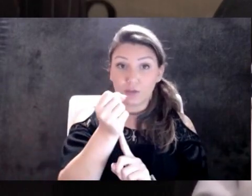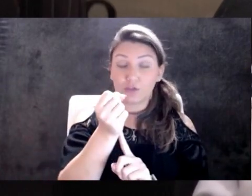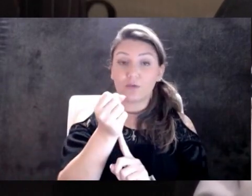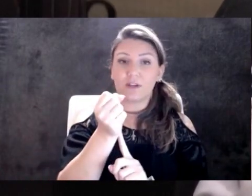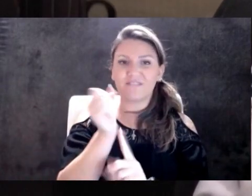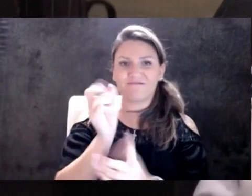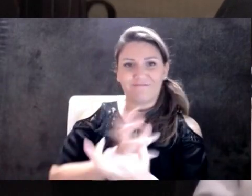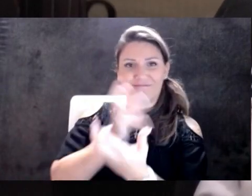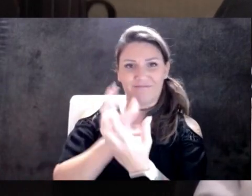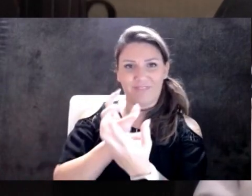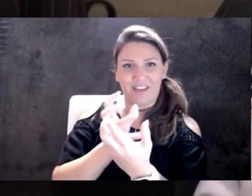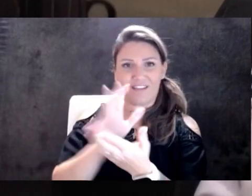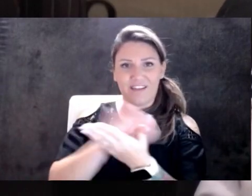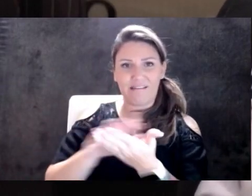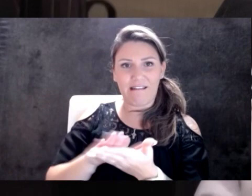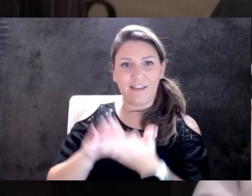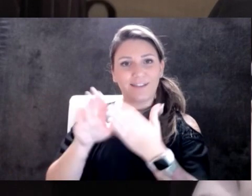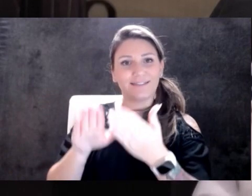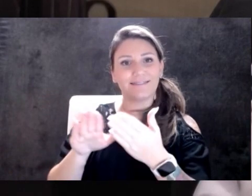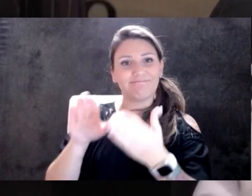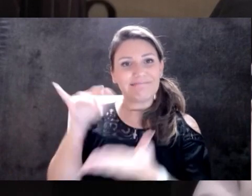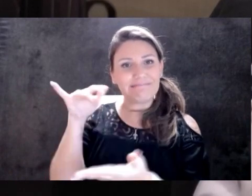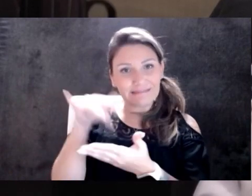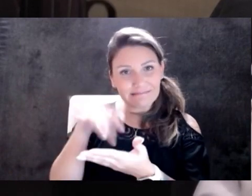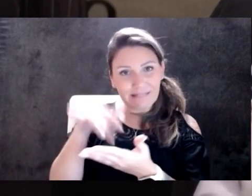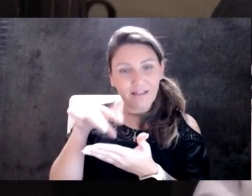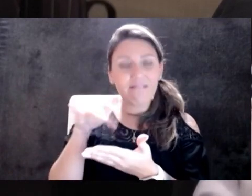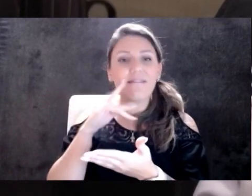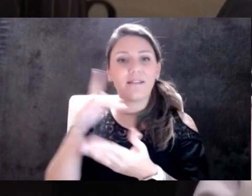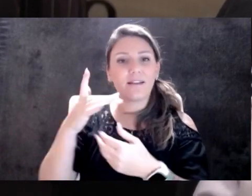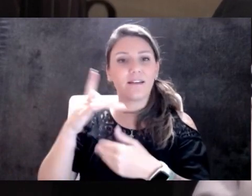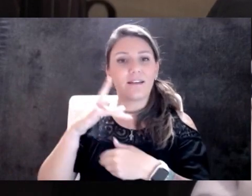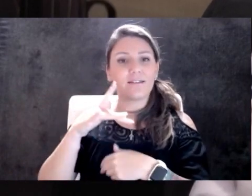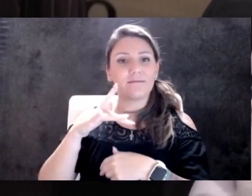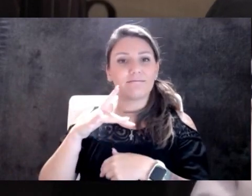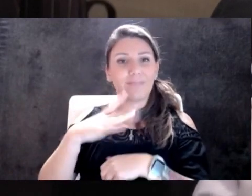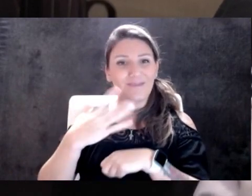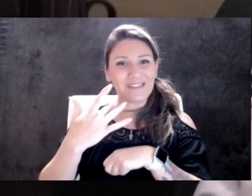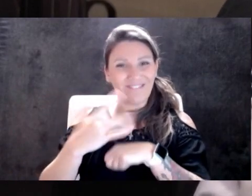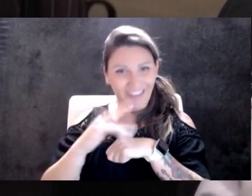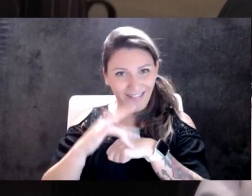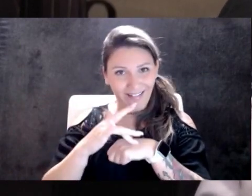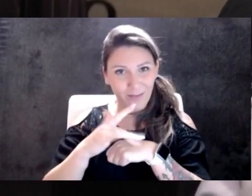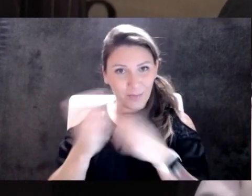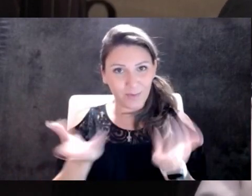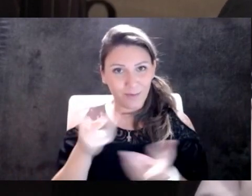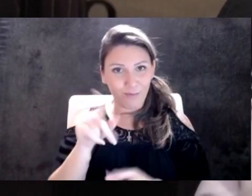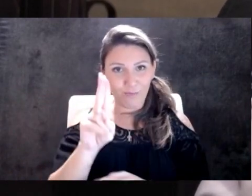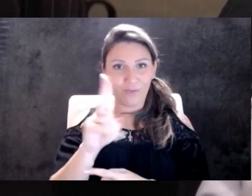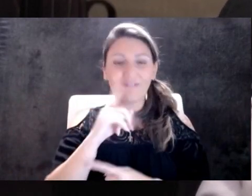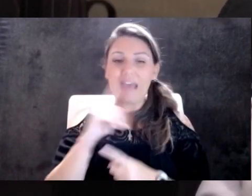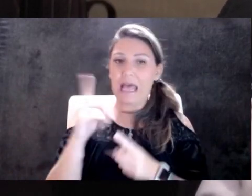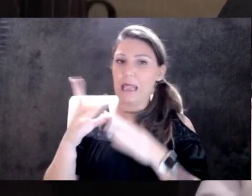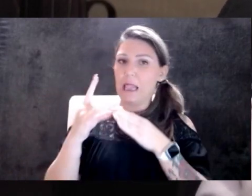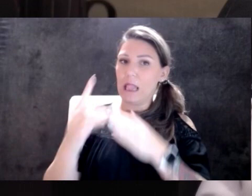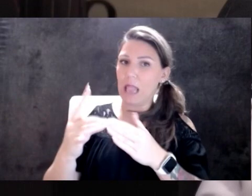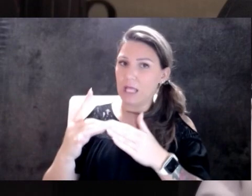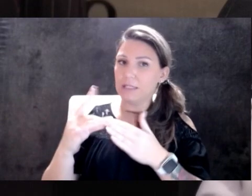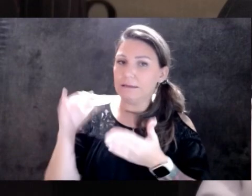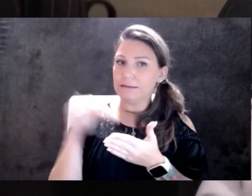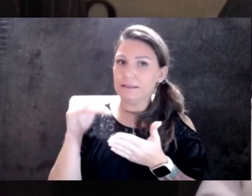a very nice clinical trial that we had available at KU, which I was leading, that included a